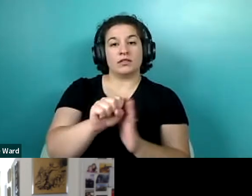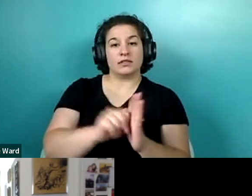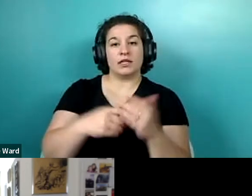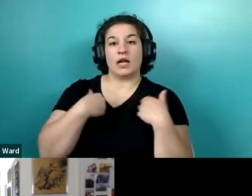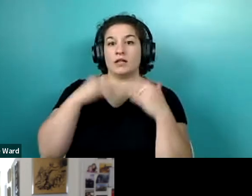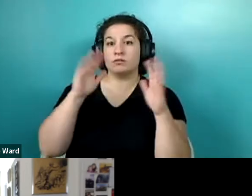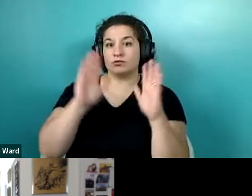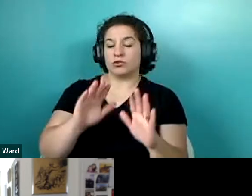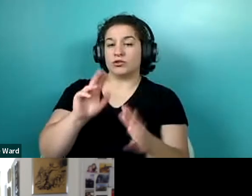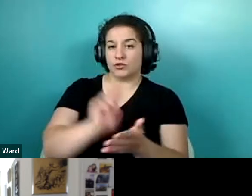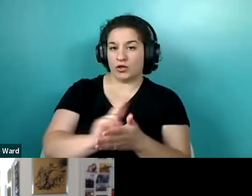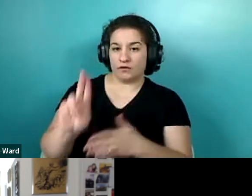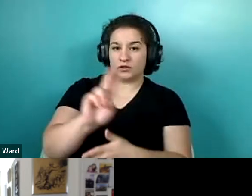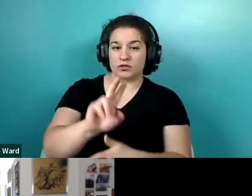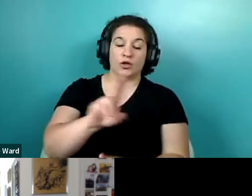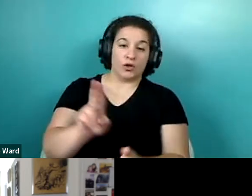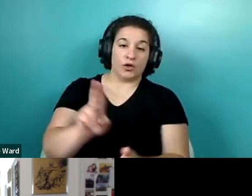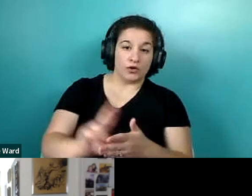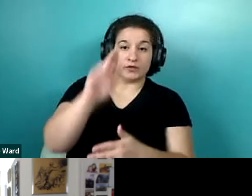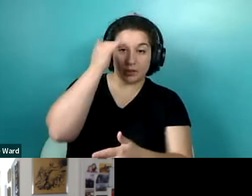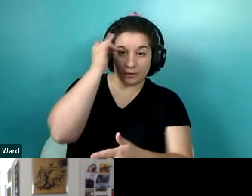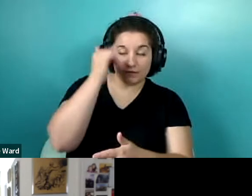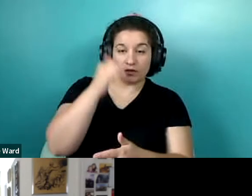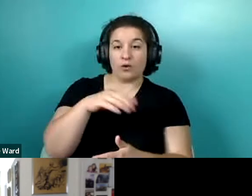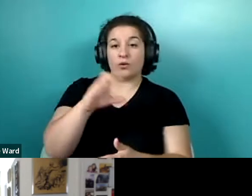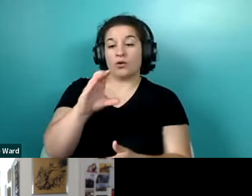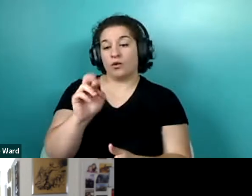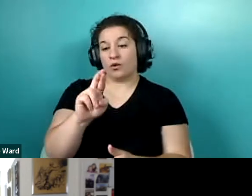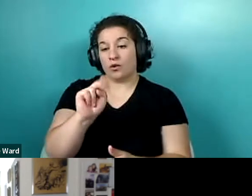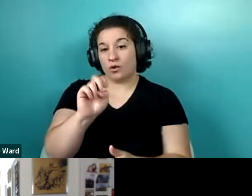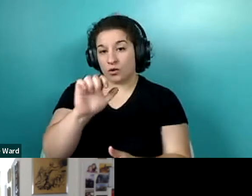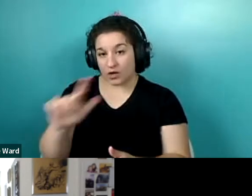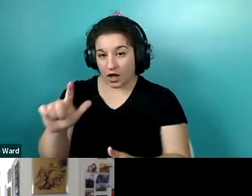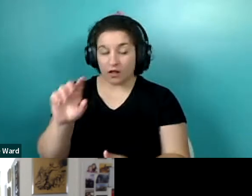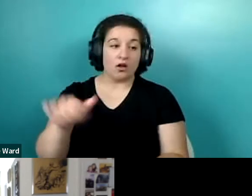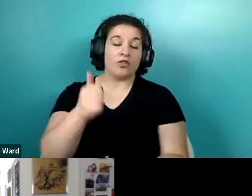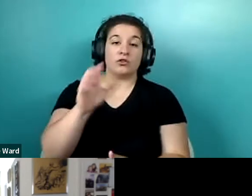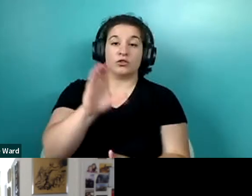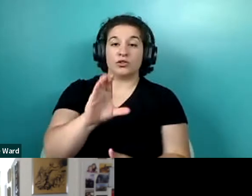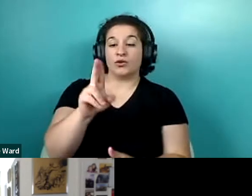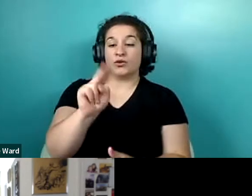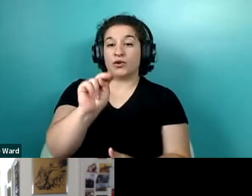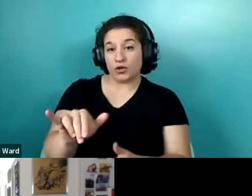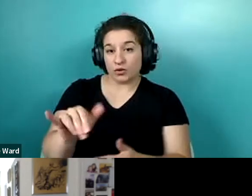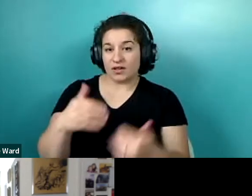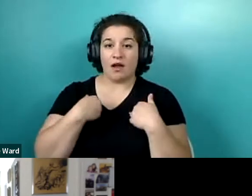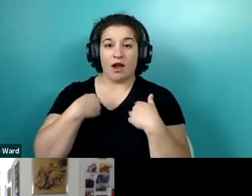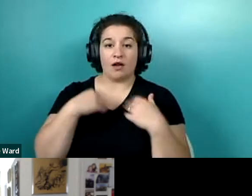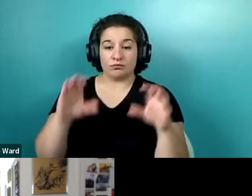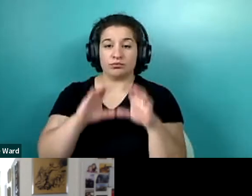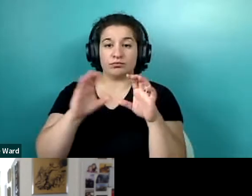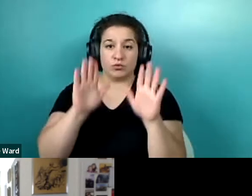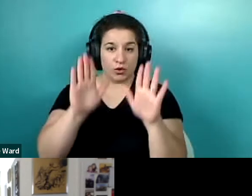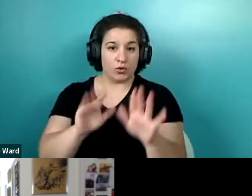Cornell, others, CUNY, that have been doing good work in the area of disability, and Columbia and